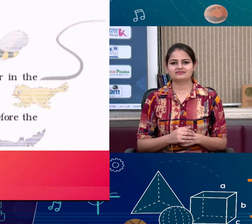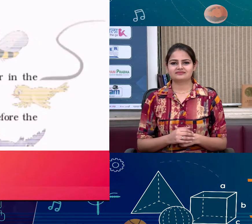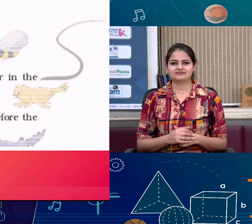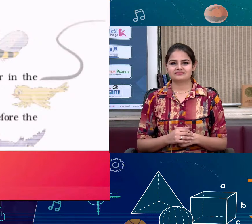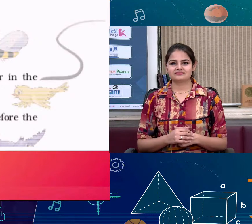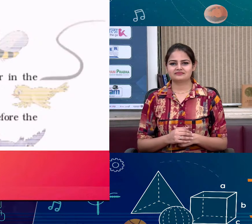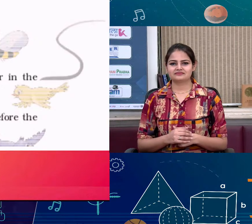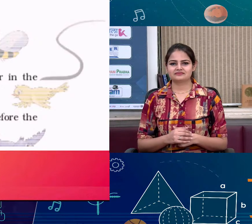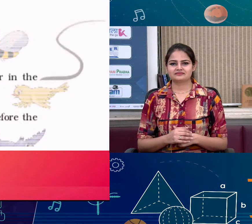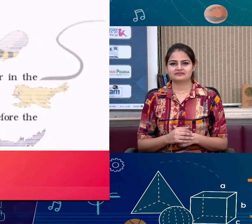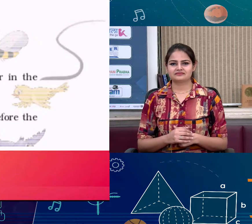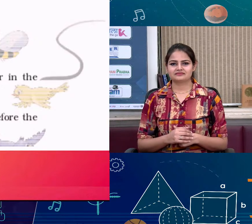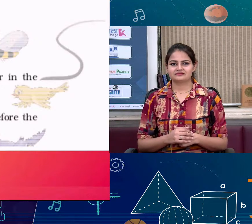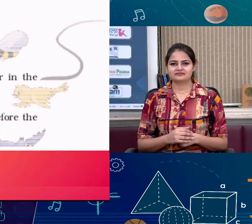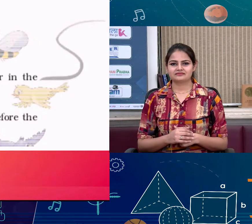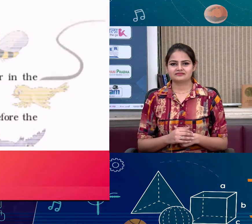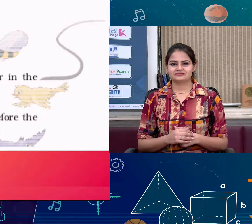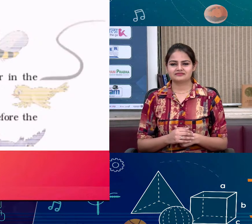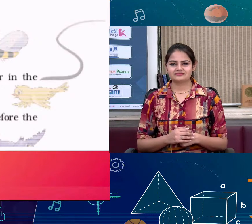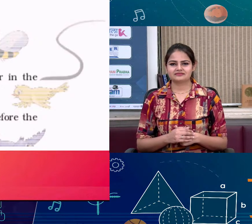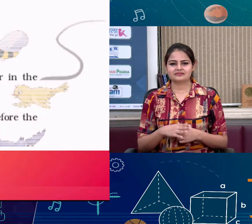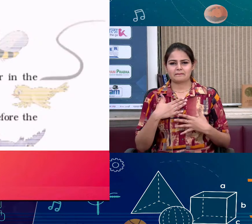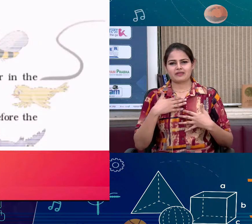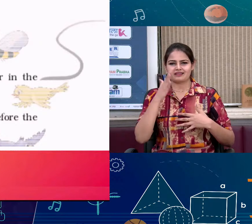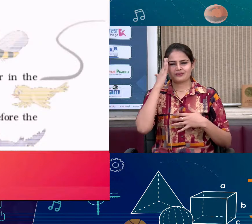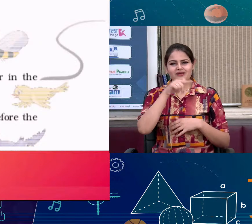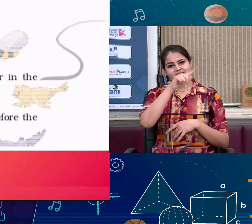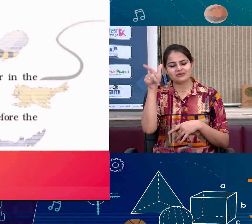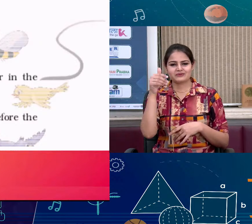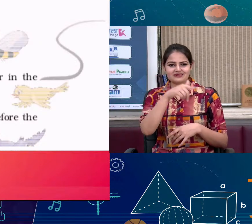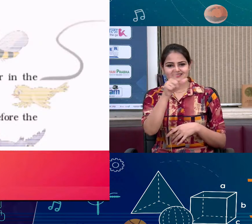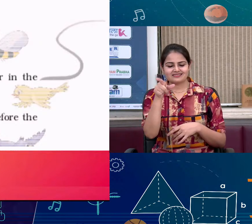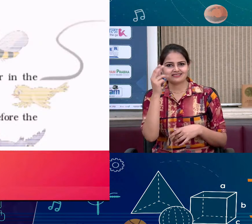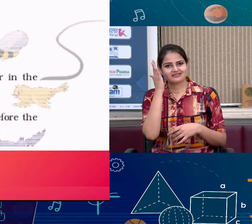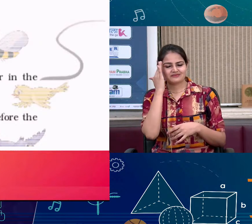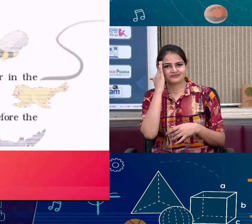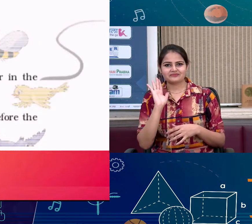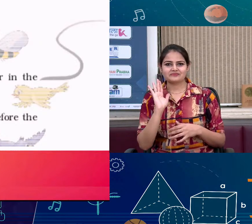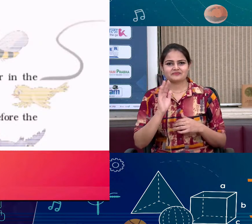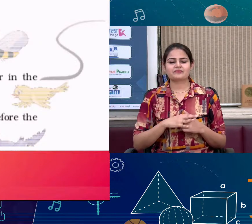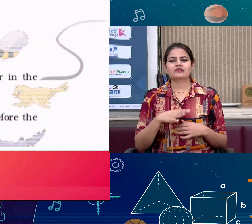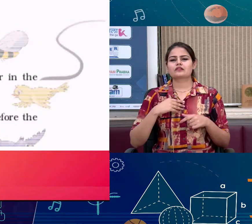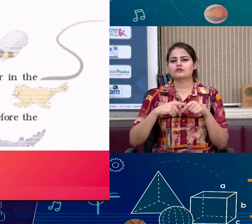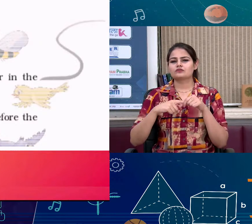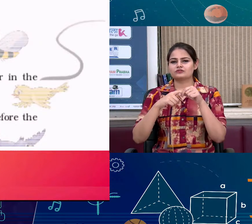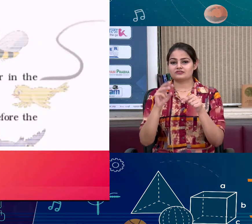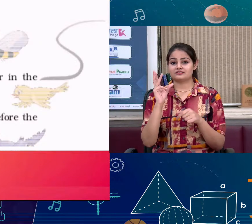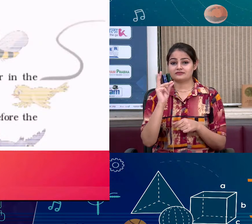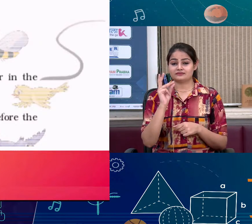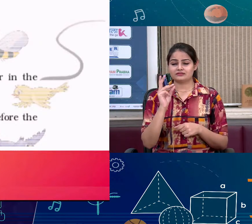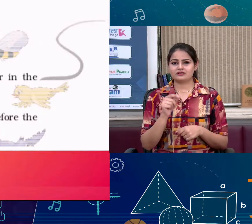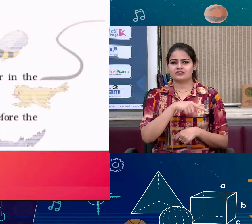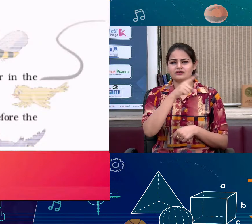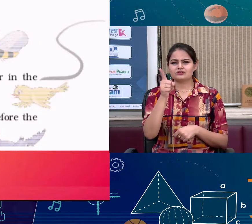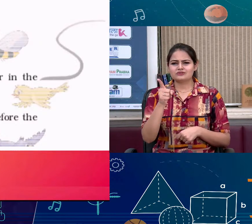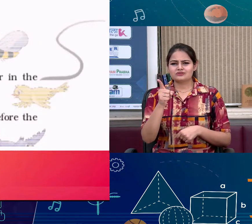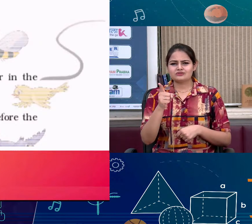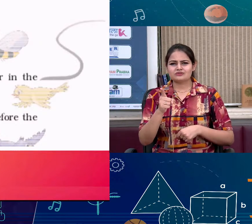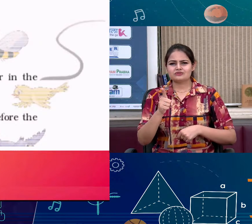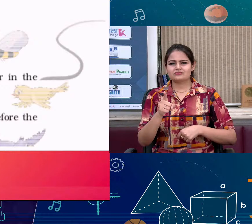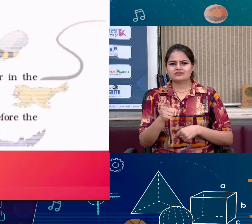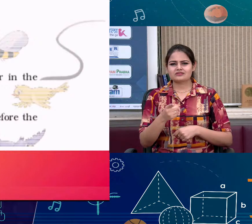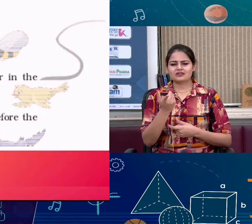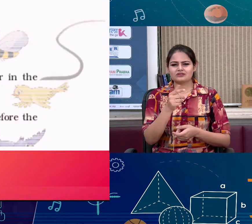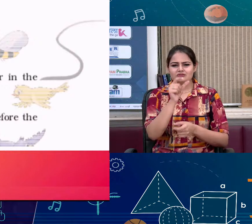I'm sure that you must have already made the note of it. All right, let's look at the third question. Which creatures wake up in the morning before the